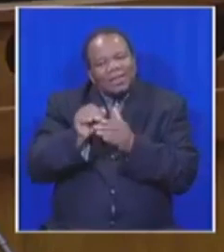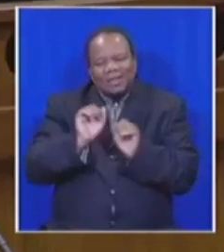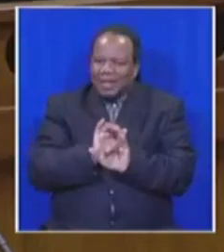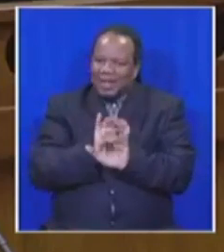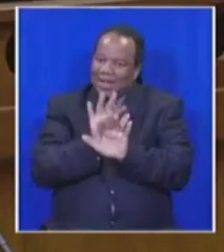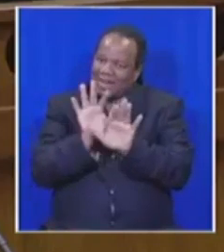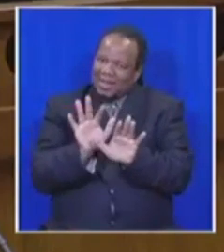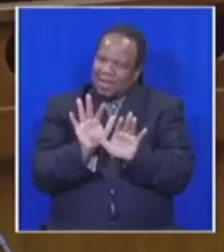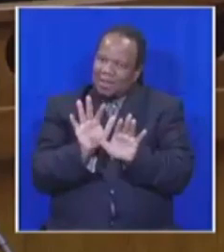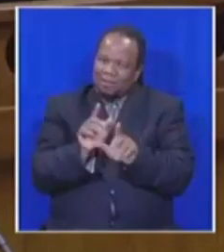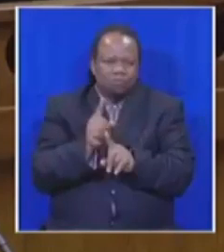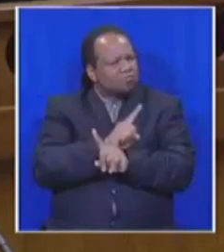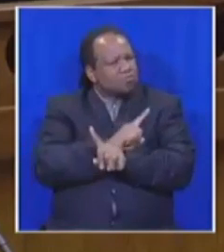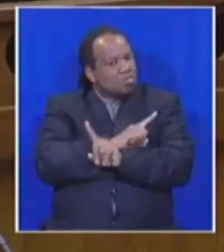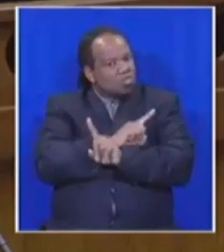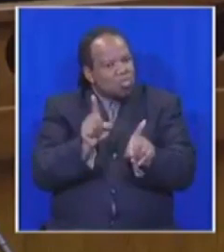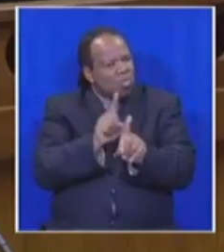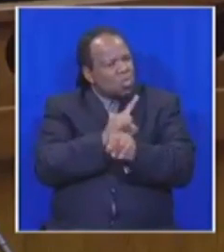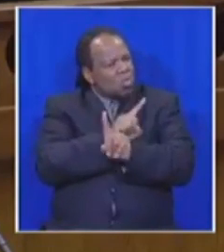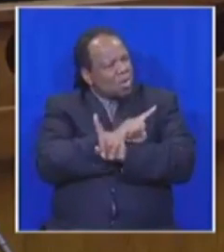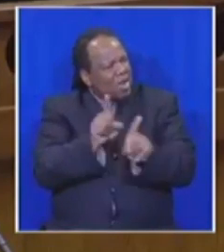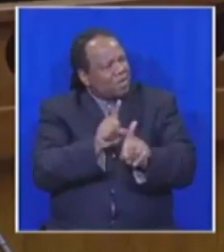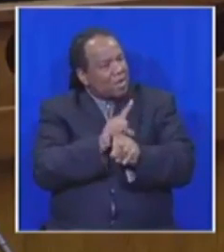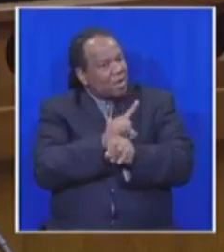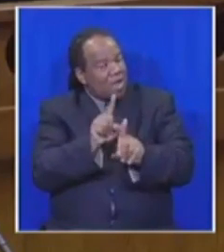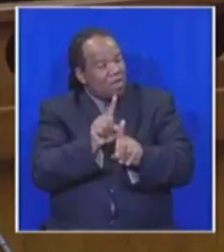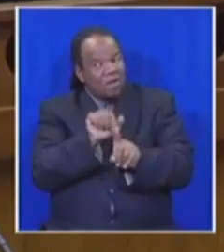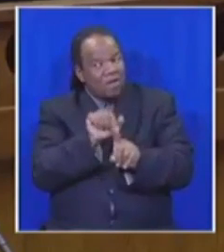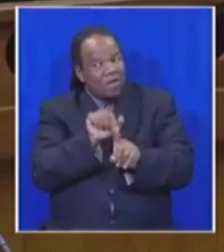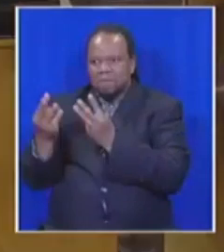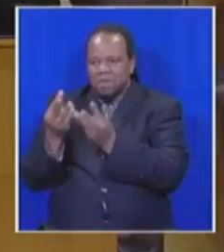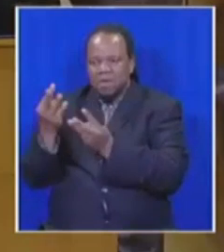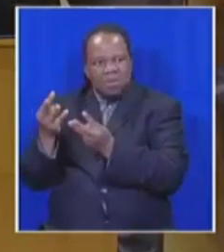Never take voters for granted.